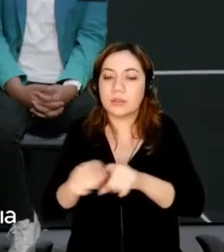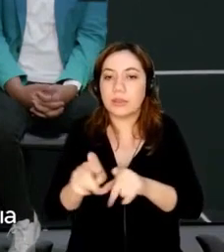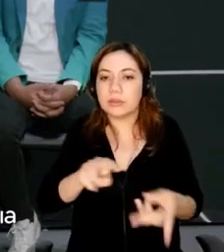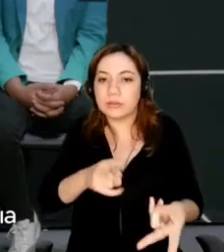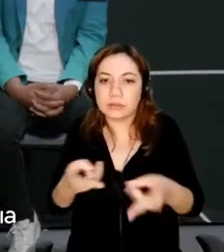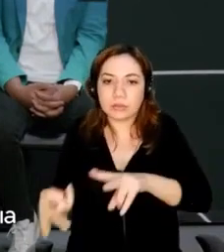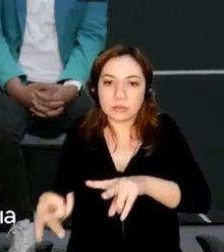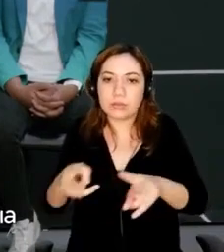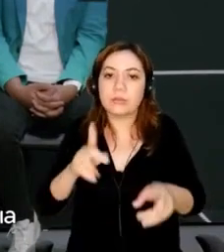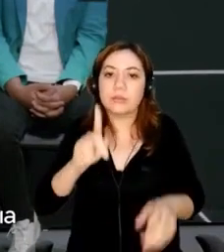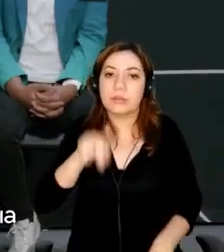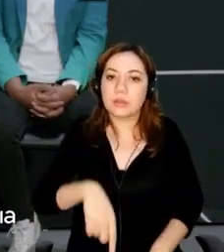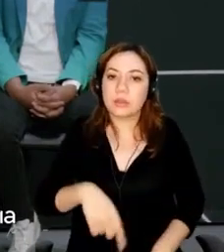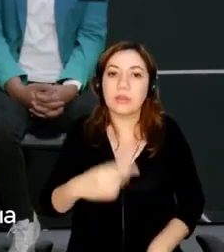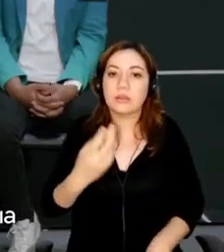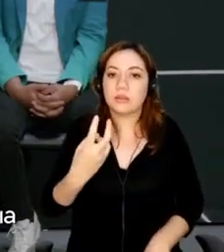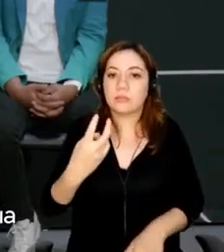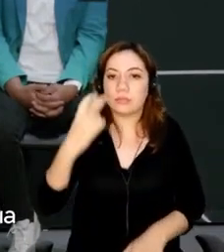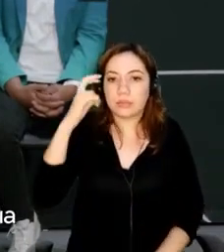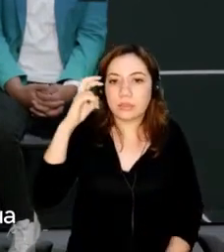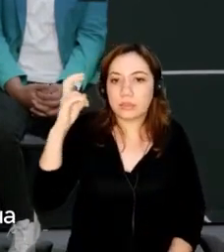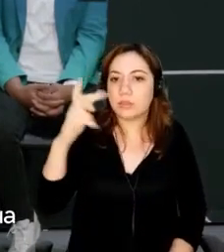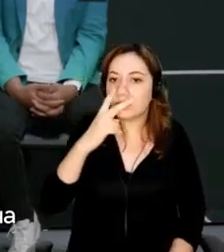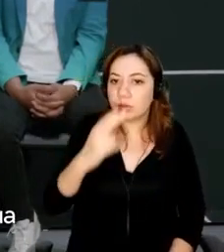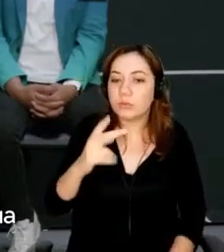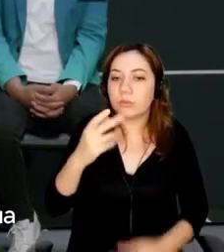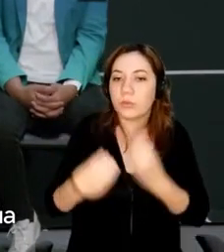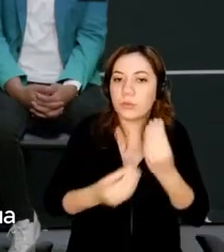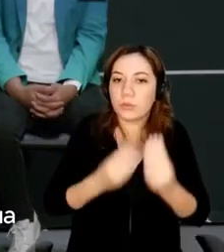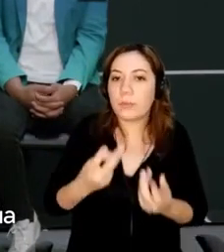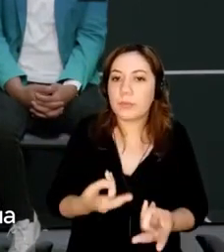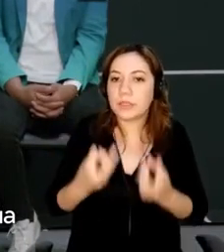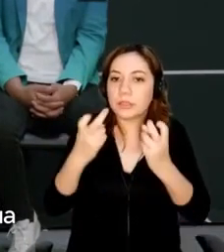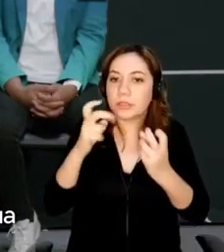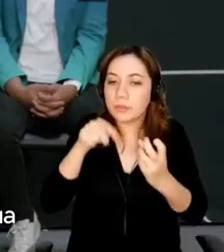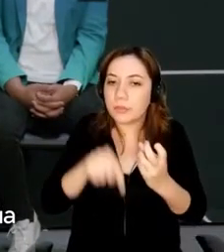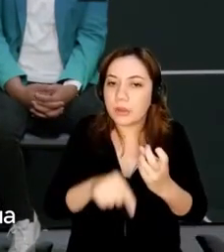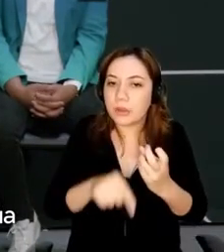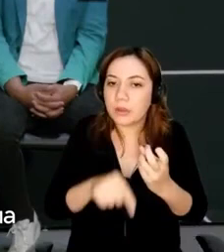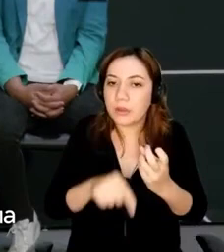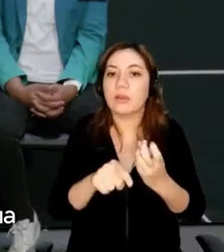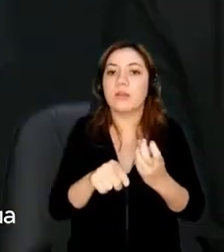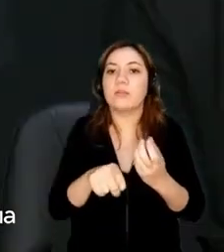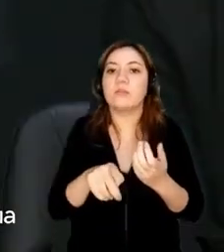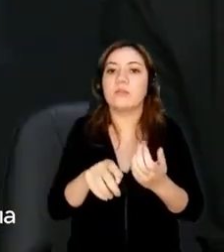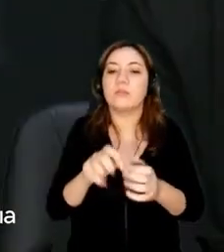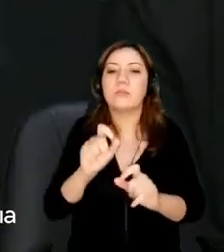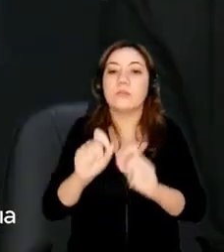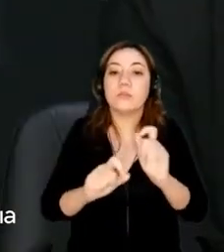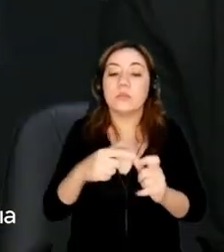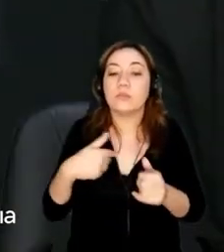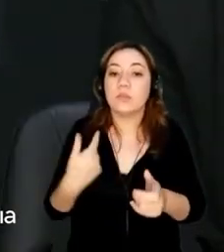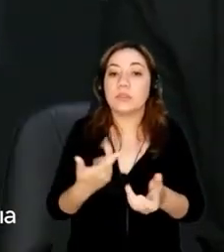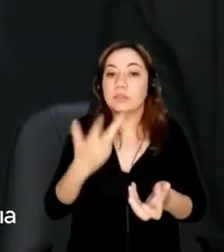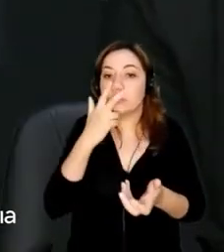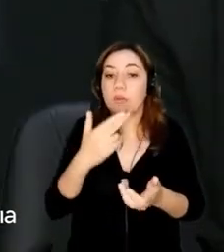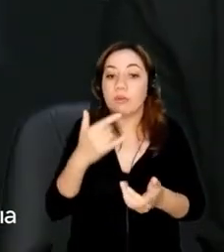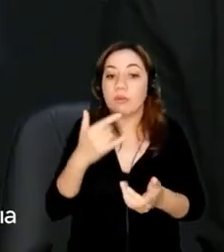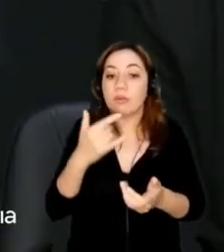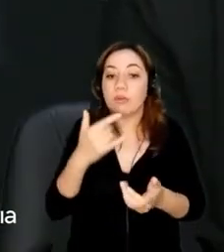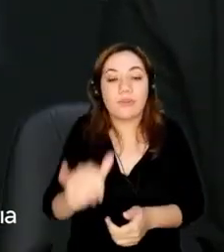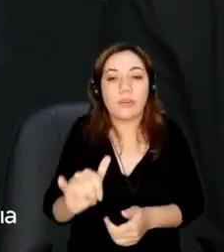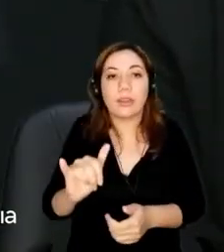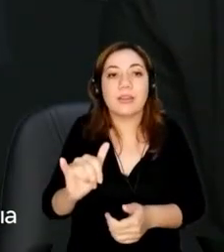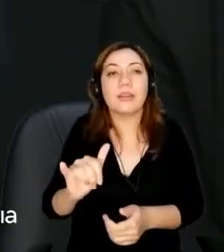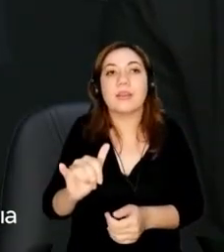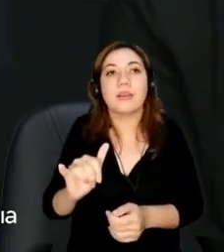that cardholder to ensure that we can prevent that. And not only do we want to prevent it, but we want to prevent it in real time. So I think that's the key. You know, you go through